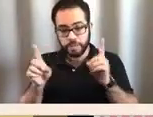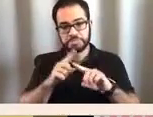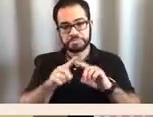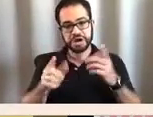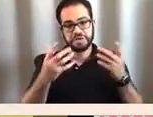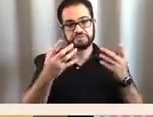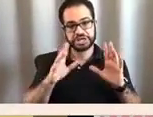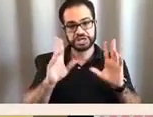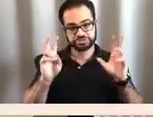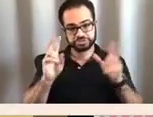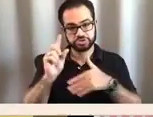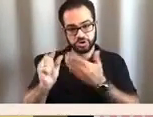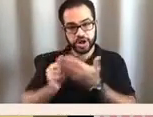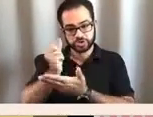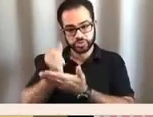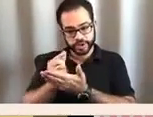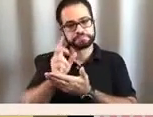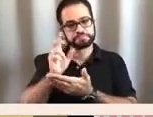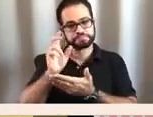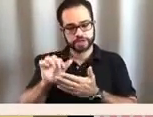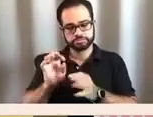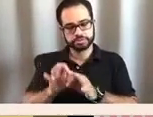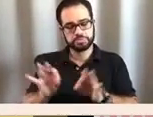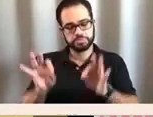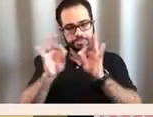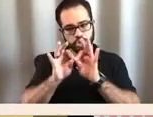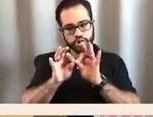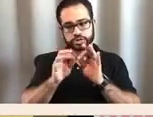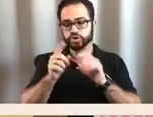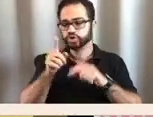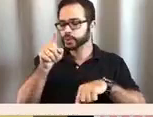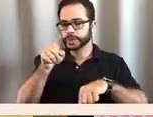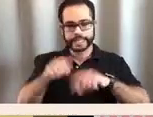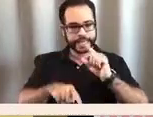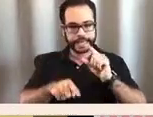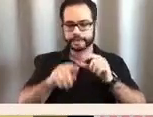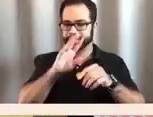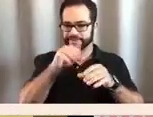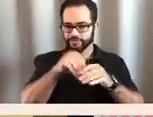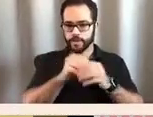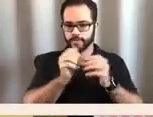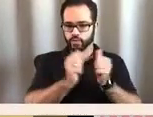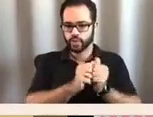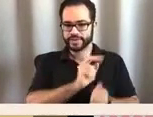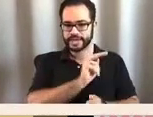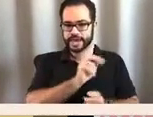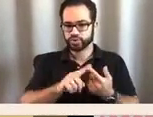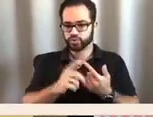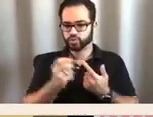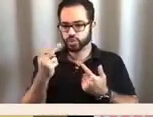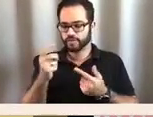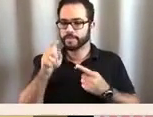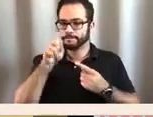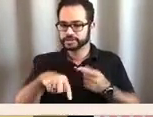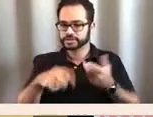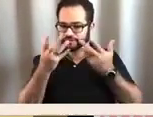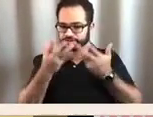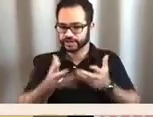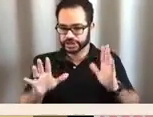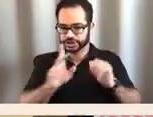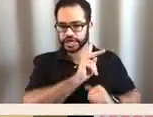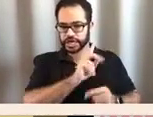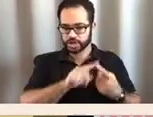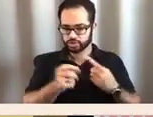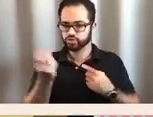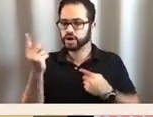And that's the important part, that you can no longer be in K-12. You must have exited K-12. And so you kind of